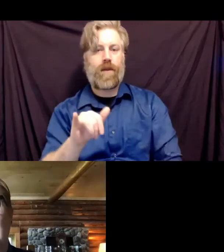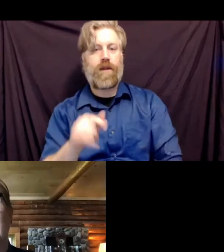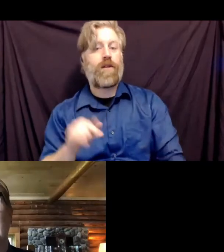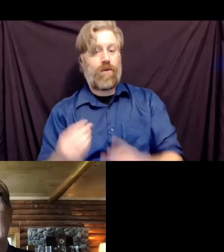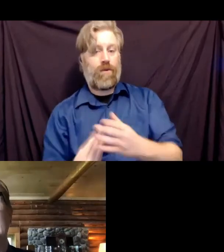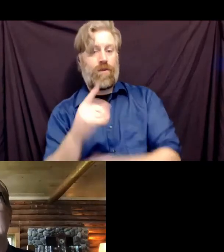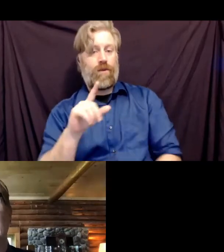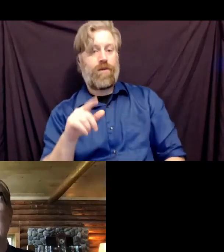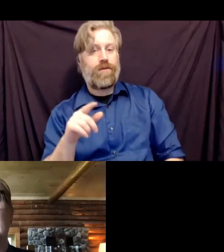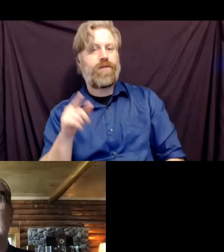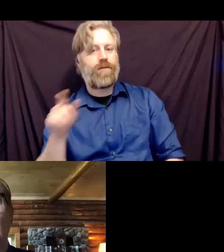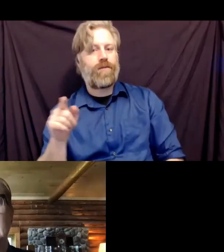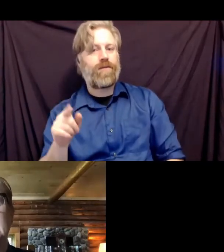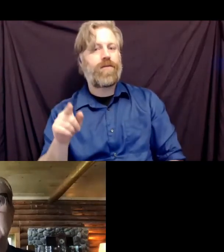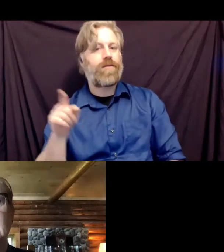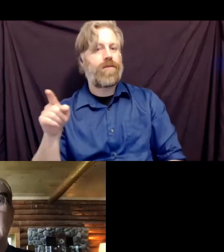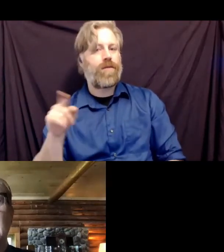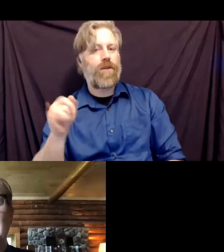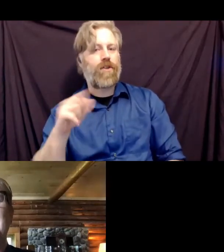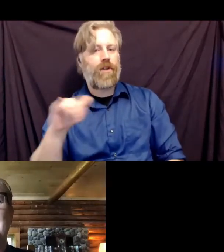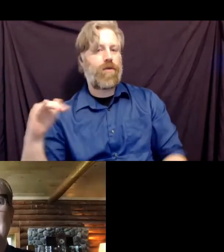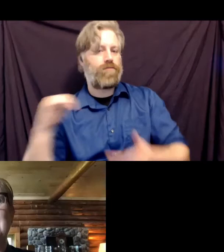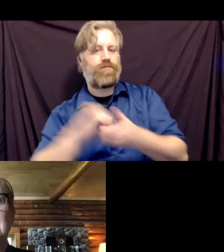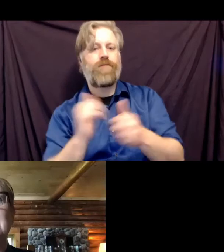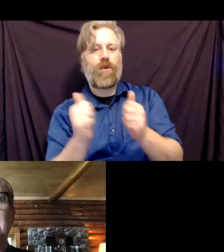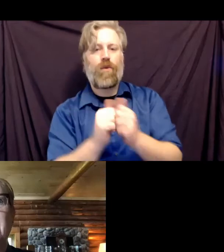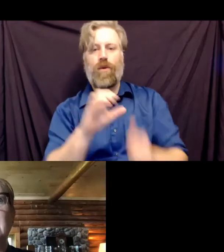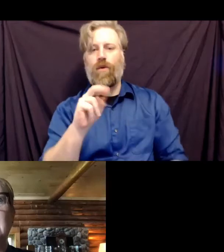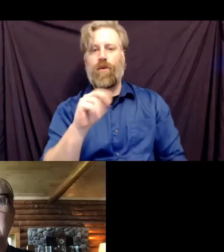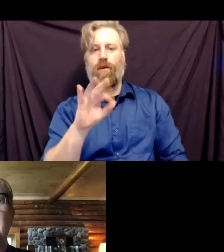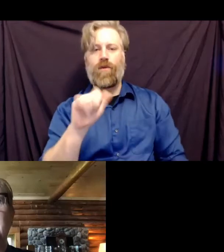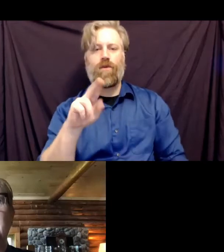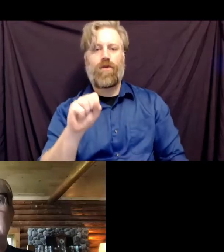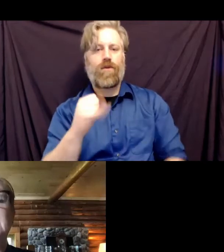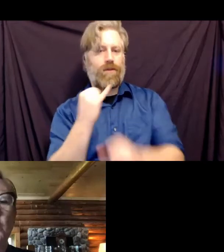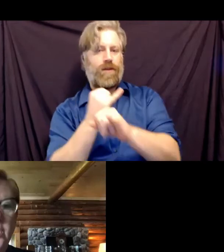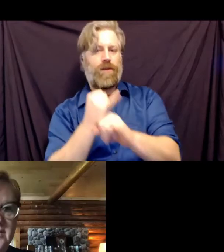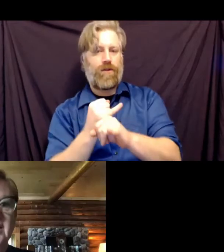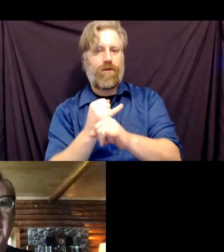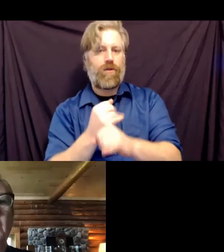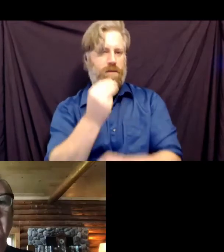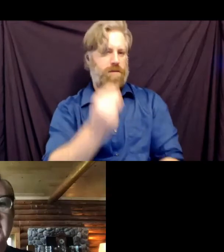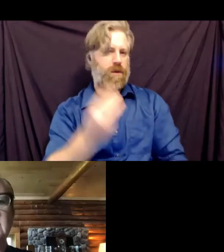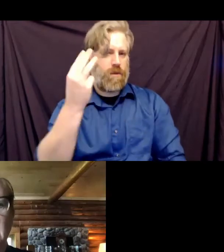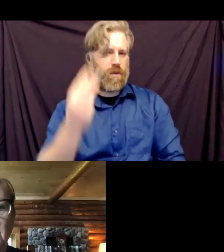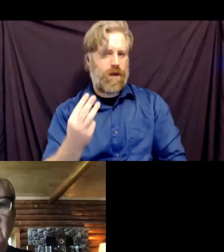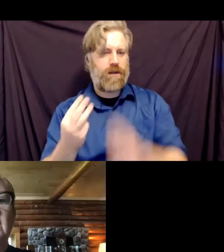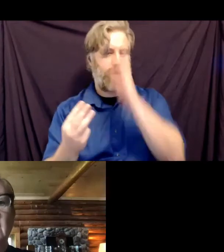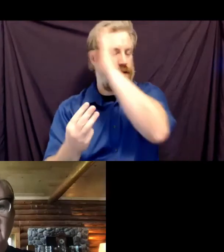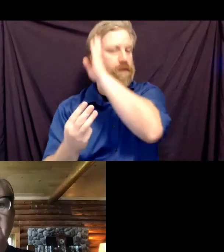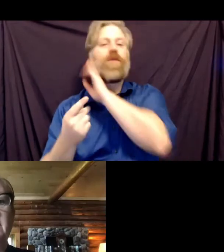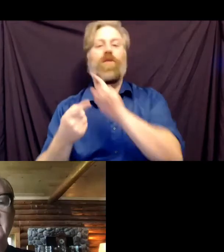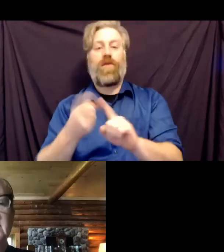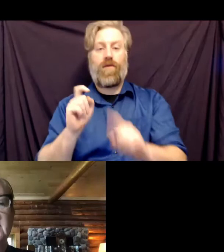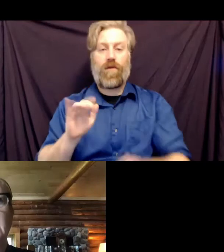and offered a class every Monday and Wednesday. And I can attest to the fact of the testimonials that came out of that time